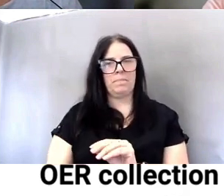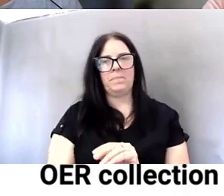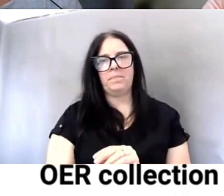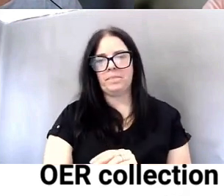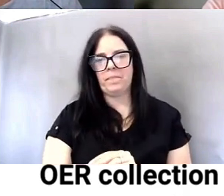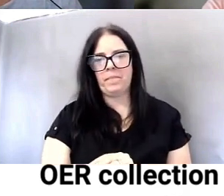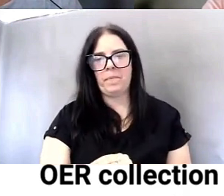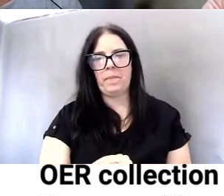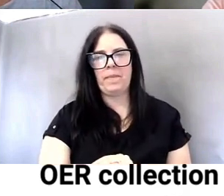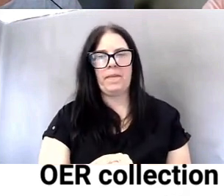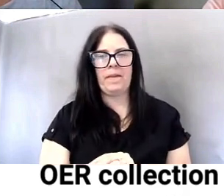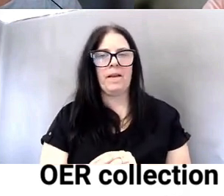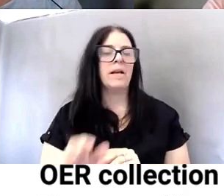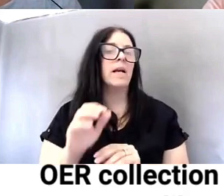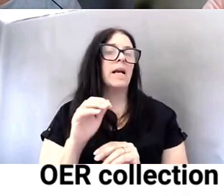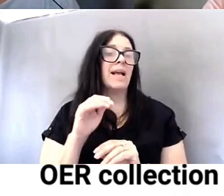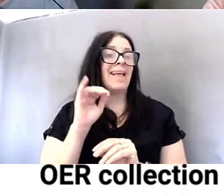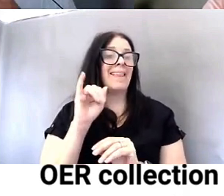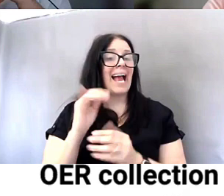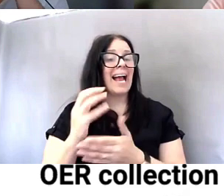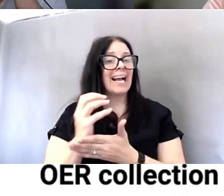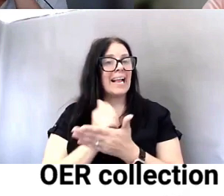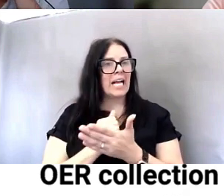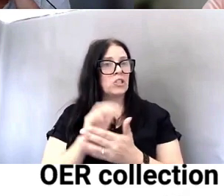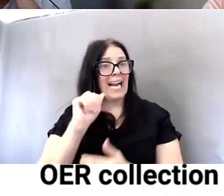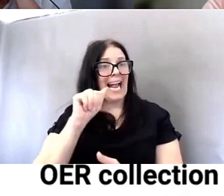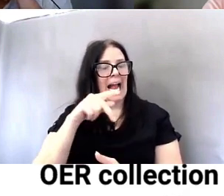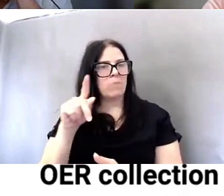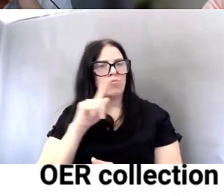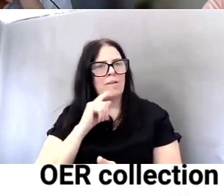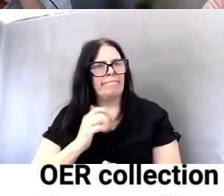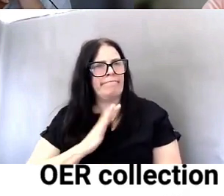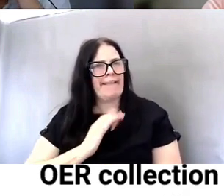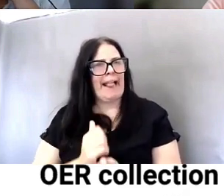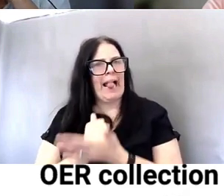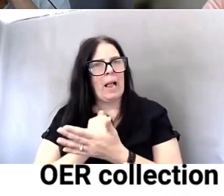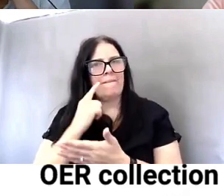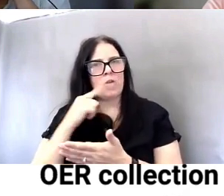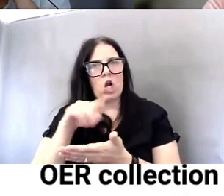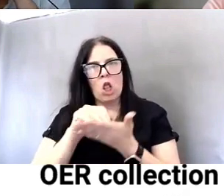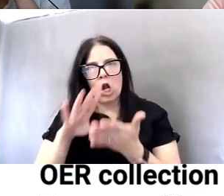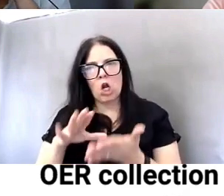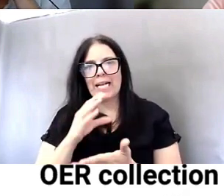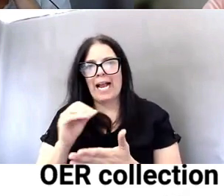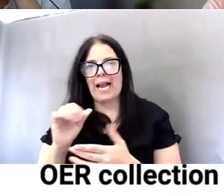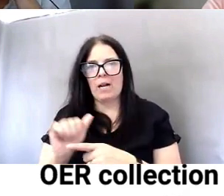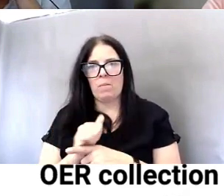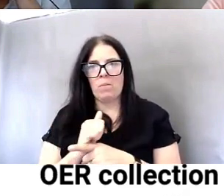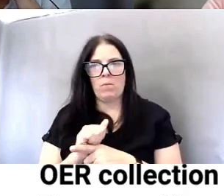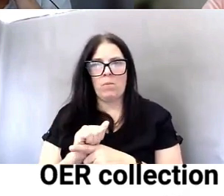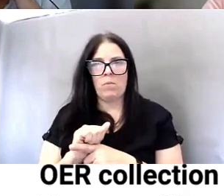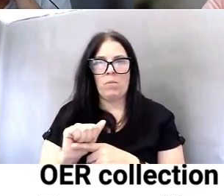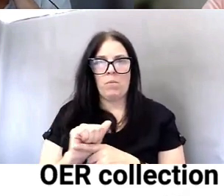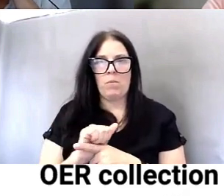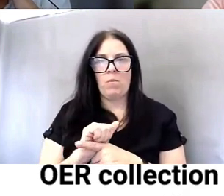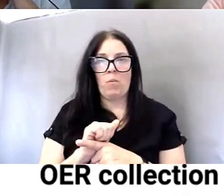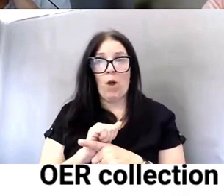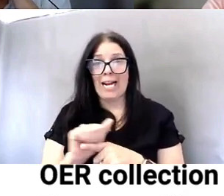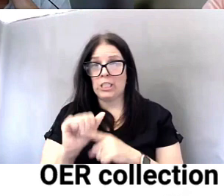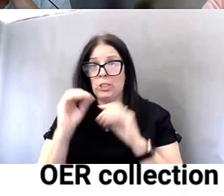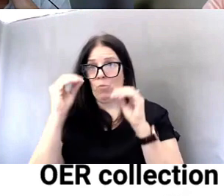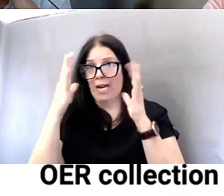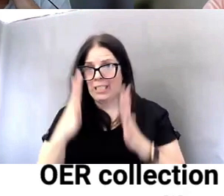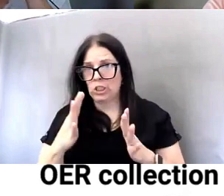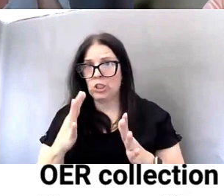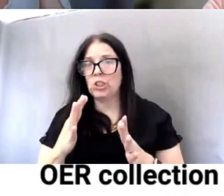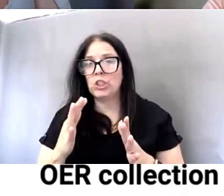apps that are useful to learners and practitioners. It's on our website currently. And